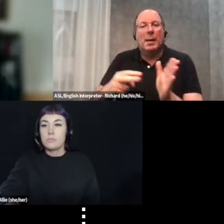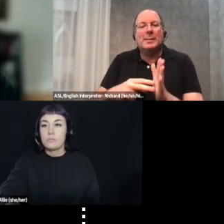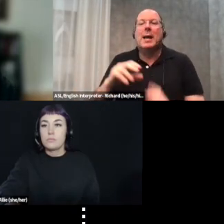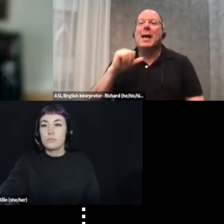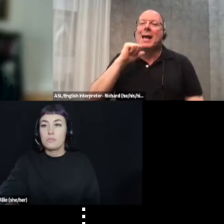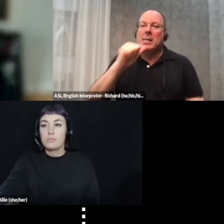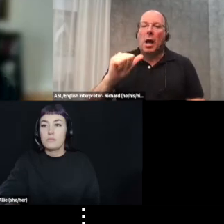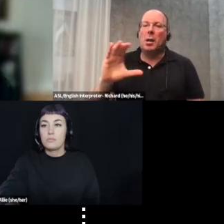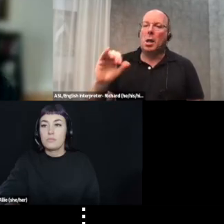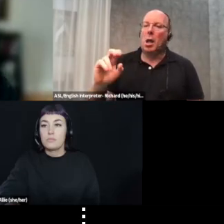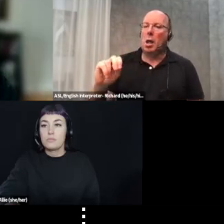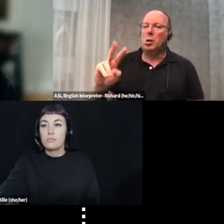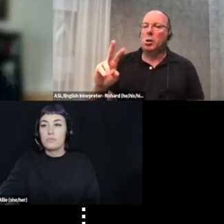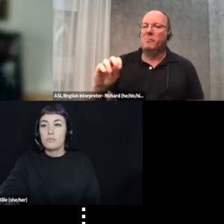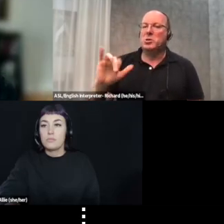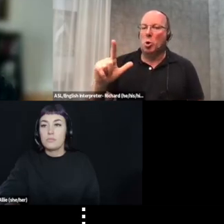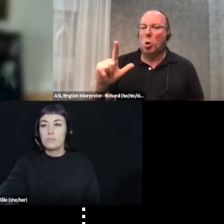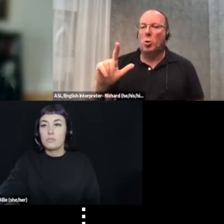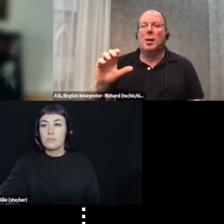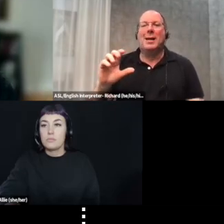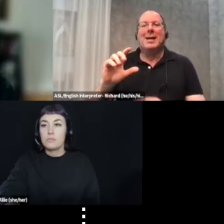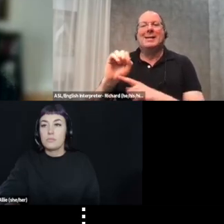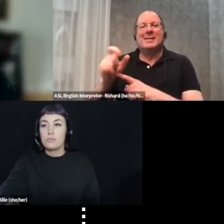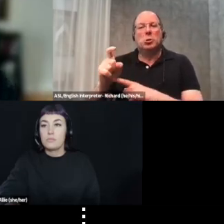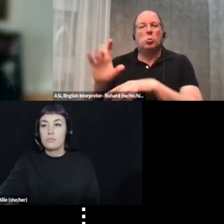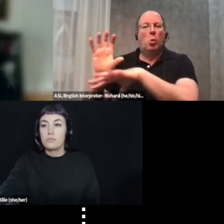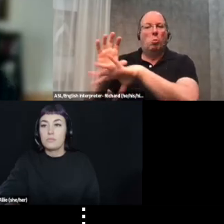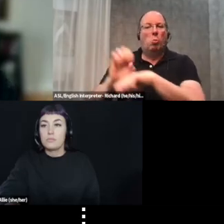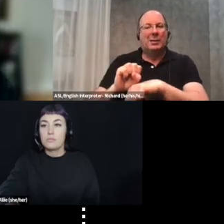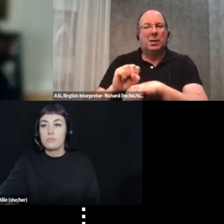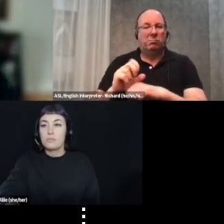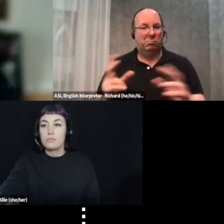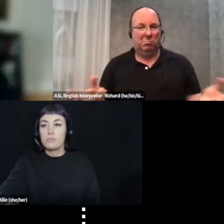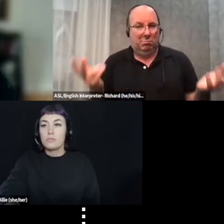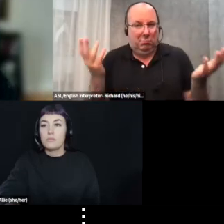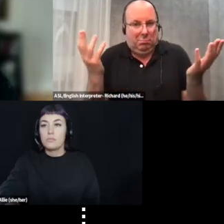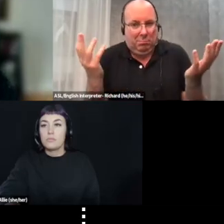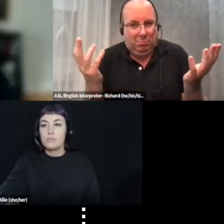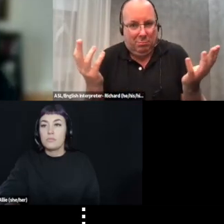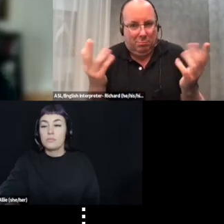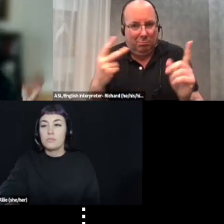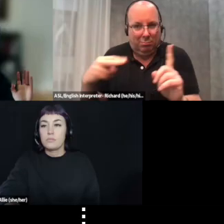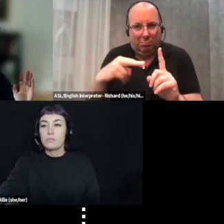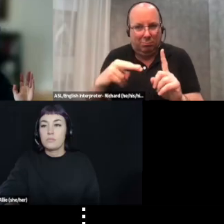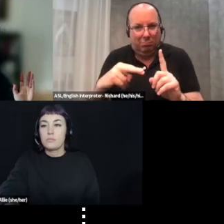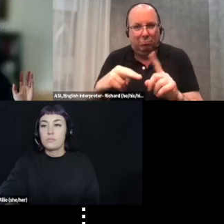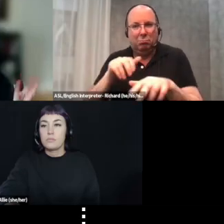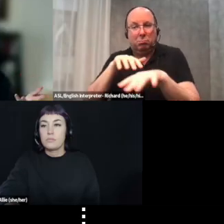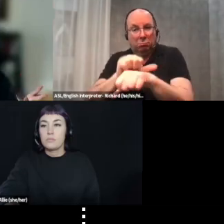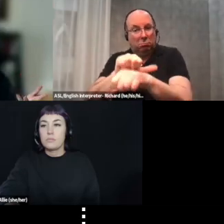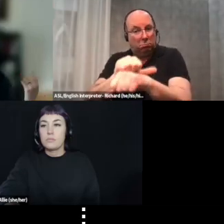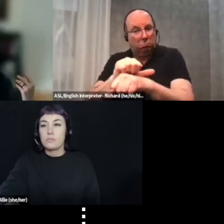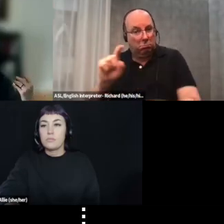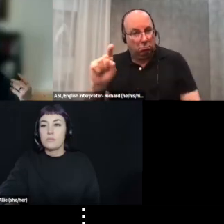sexual practices. And of course, that again is kind of subjective. Like for example, is doggy style